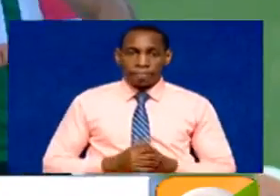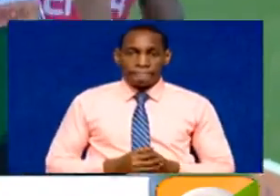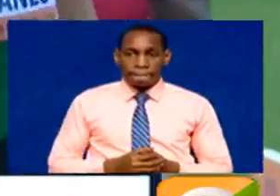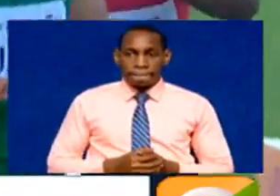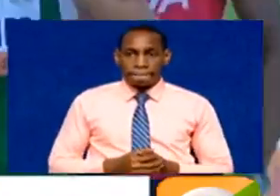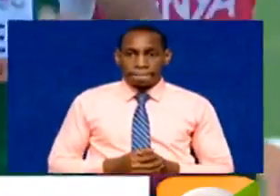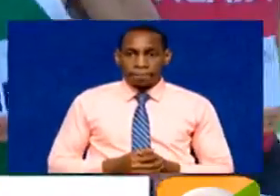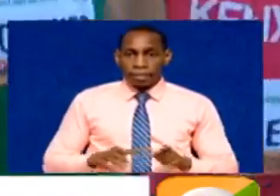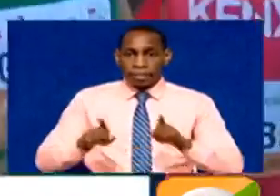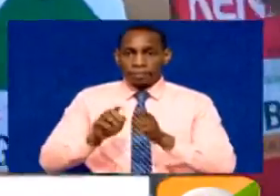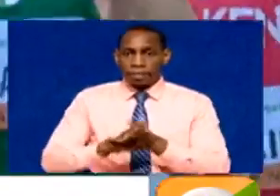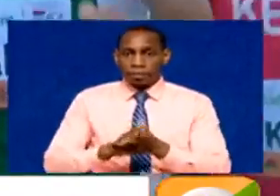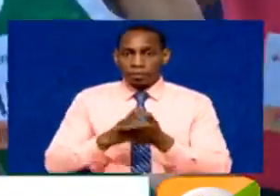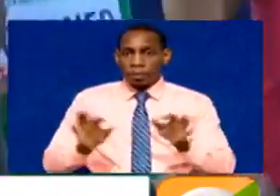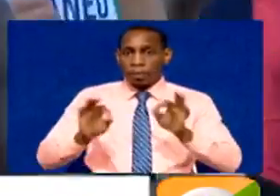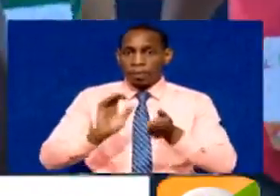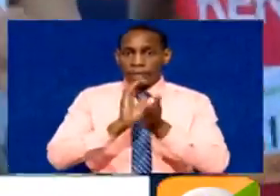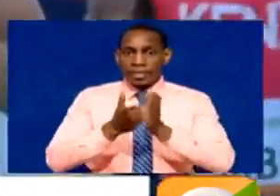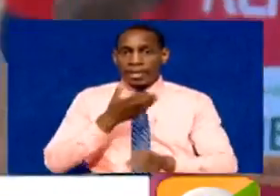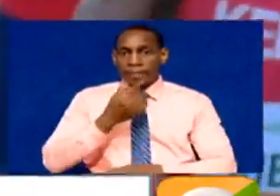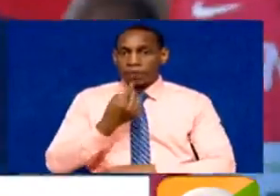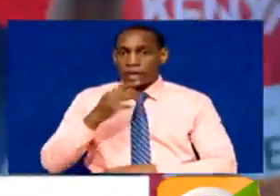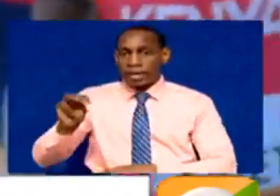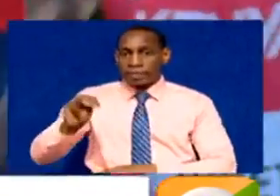Sasha Zoya, who lit up Kasarani in the men's